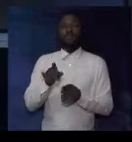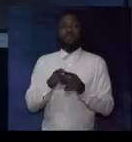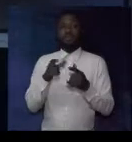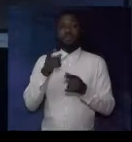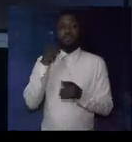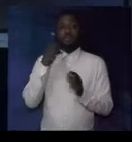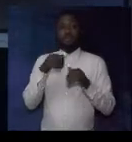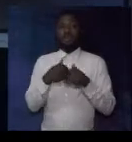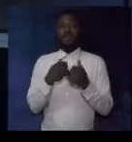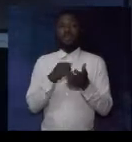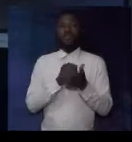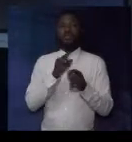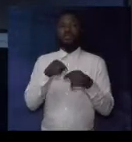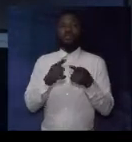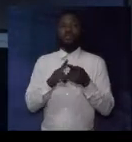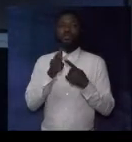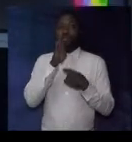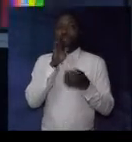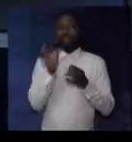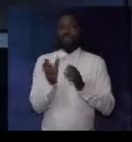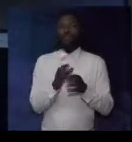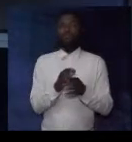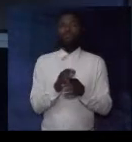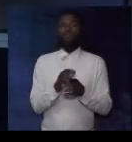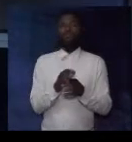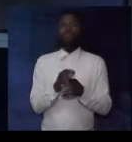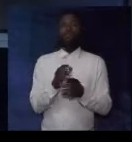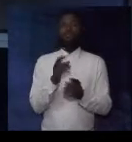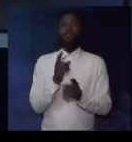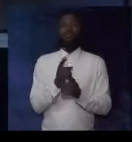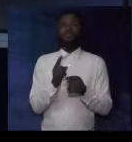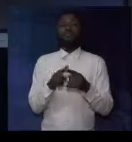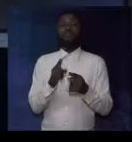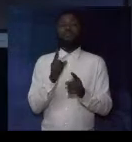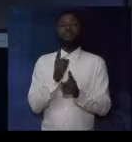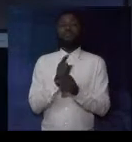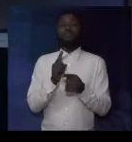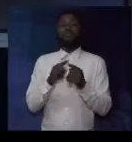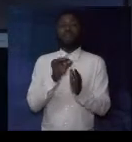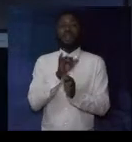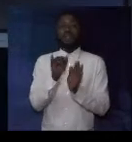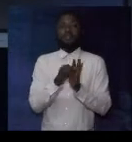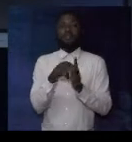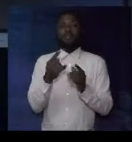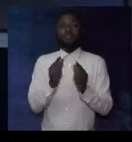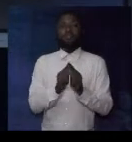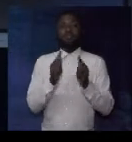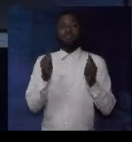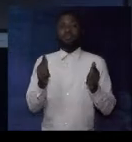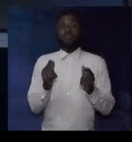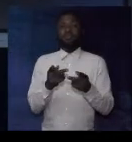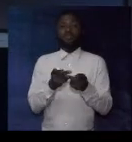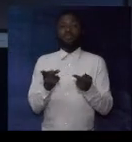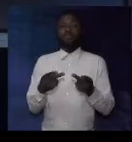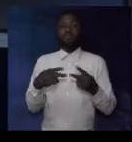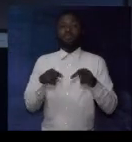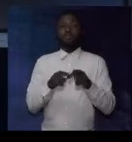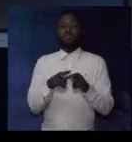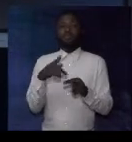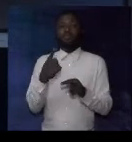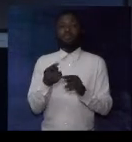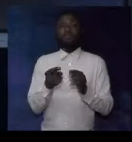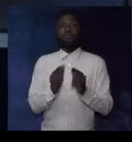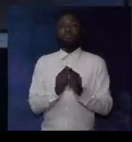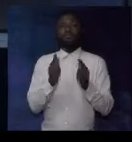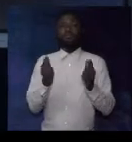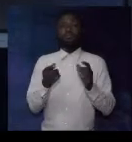79,028,106,054. So let's just see how this is going to be done. The first thing you want to do is that to identify the largest place value. In this